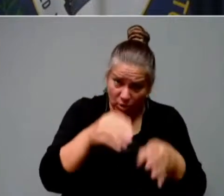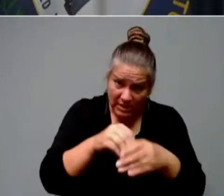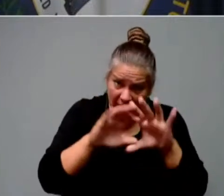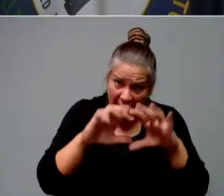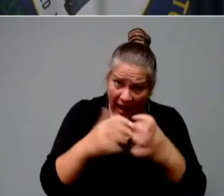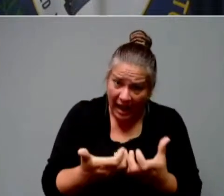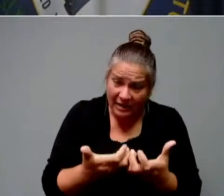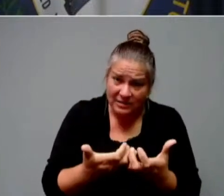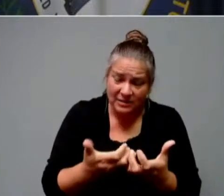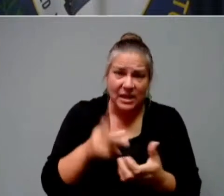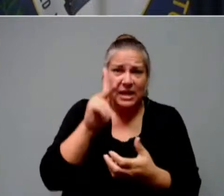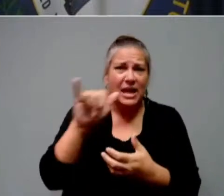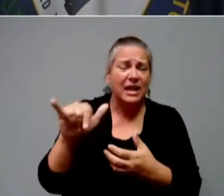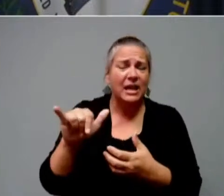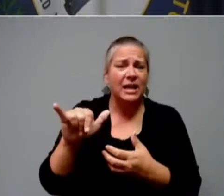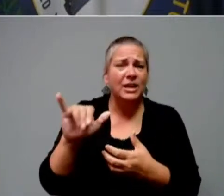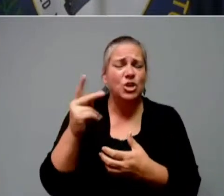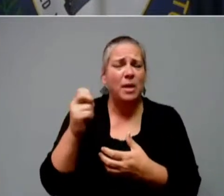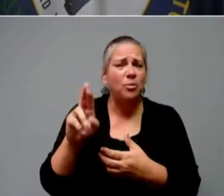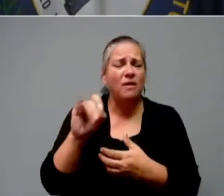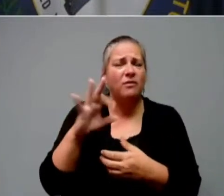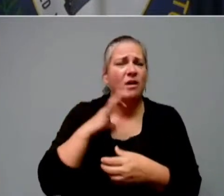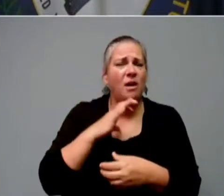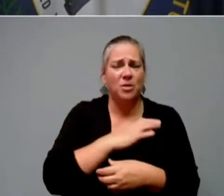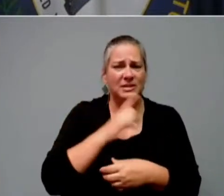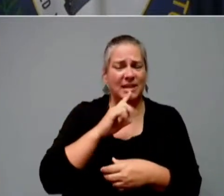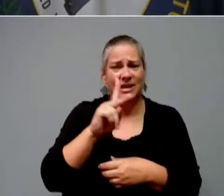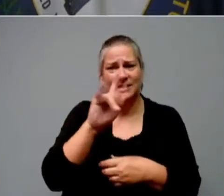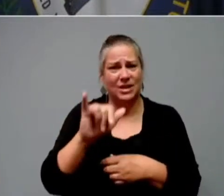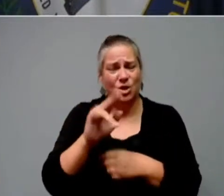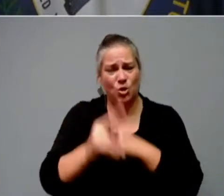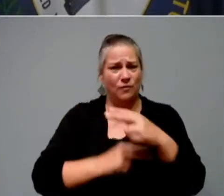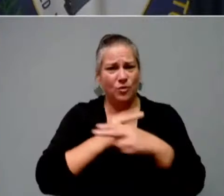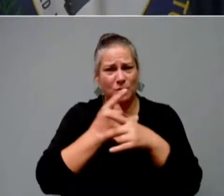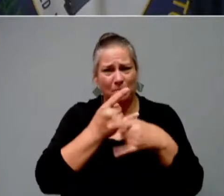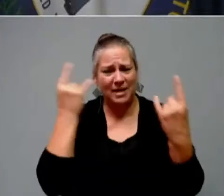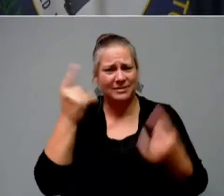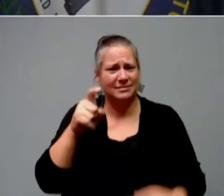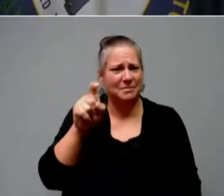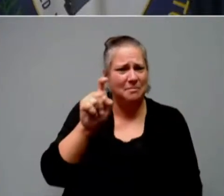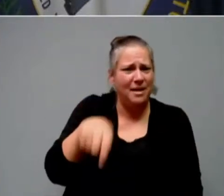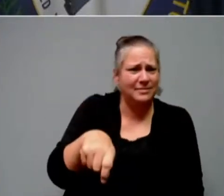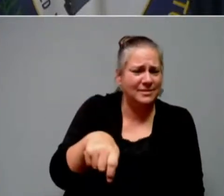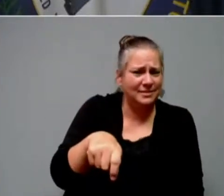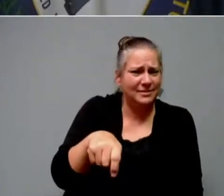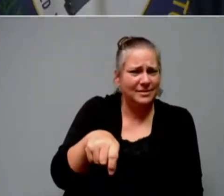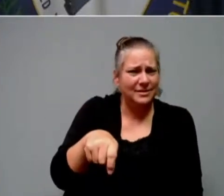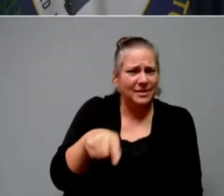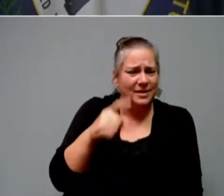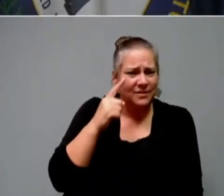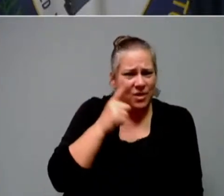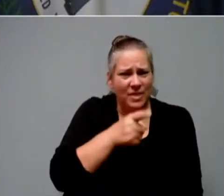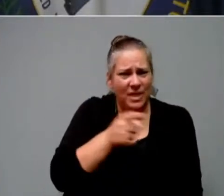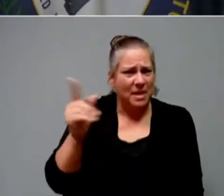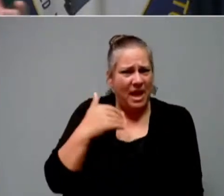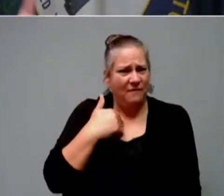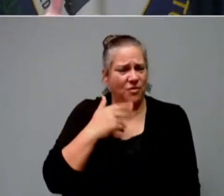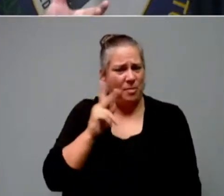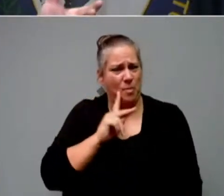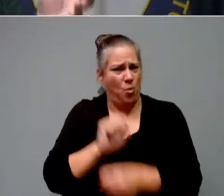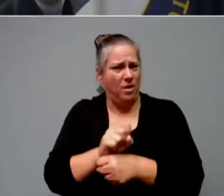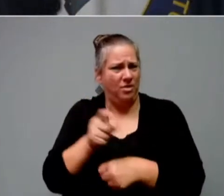Chamber of Commerce says universal masking in schools is a must for them to have their workforce. The